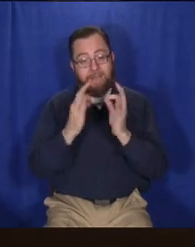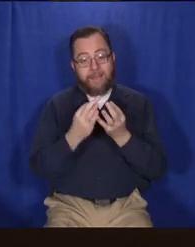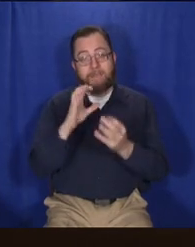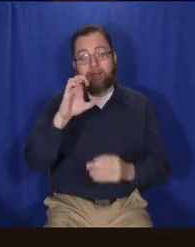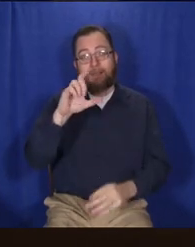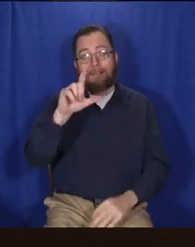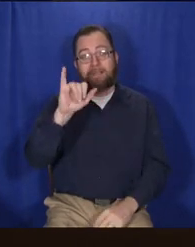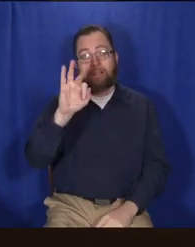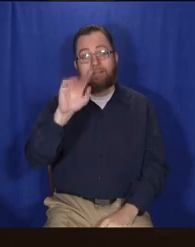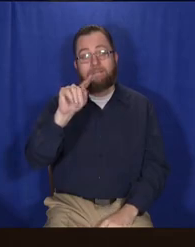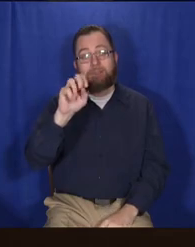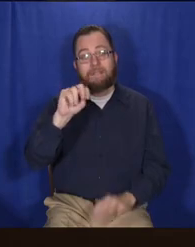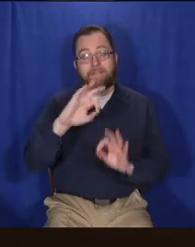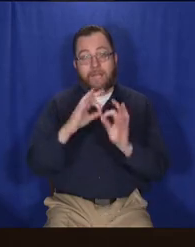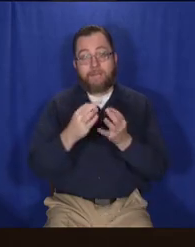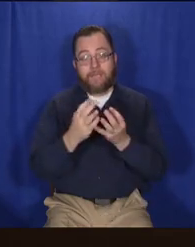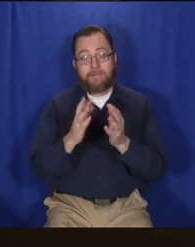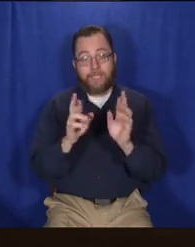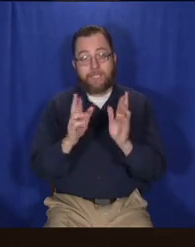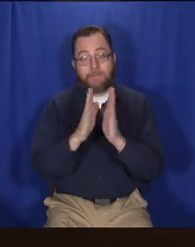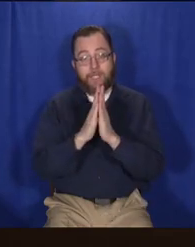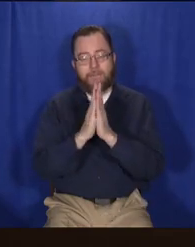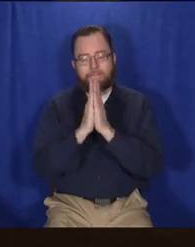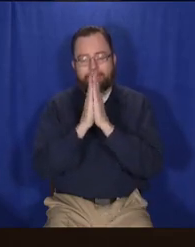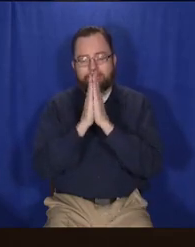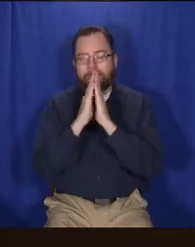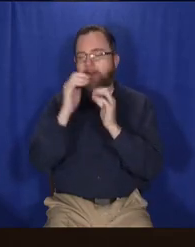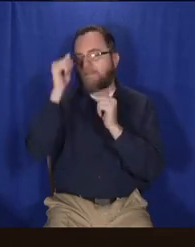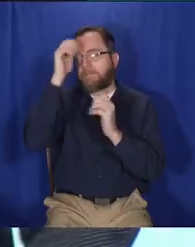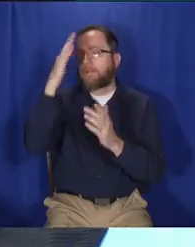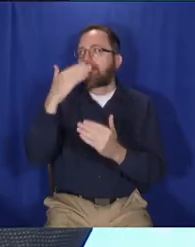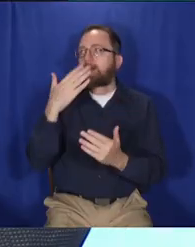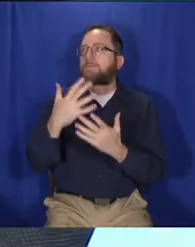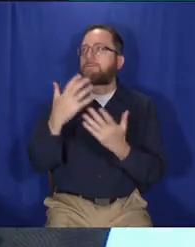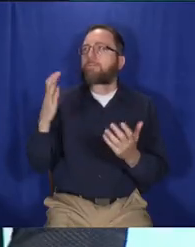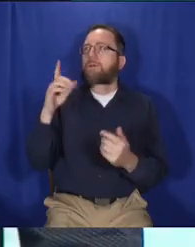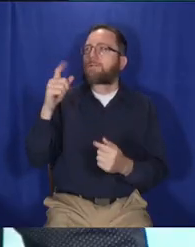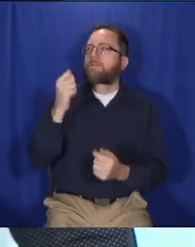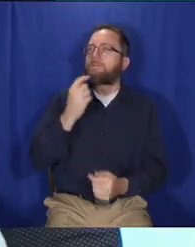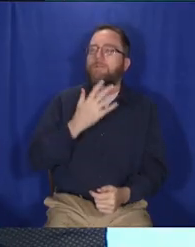blessing on them? Father, we thank you so much for your grace.